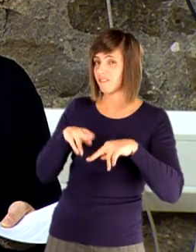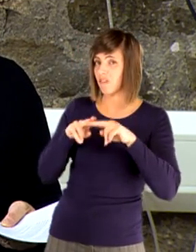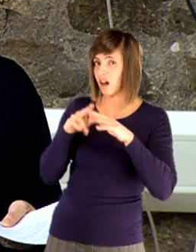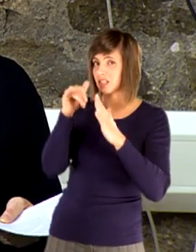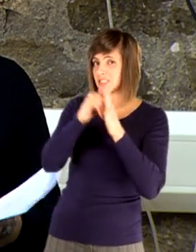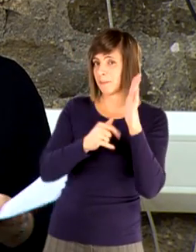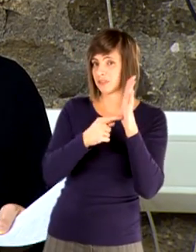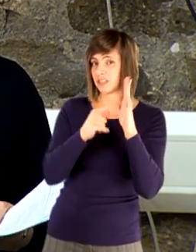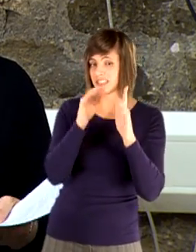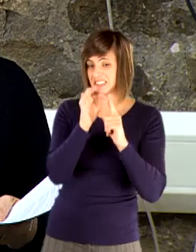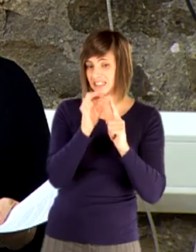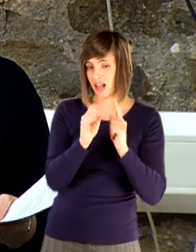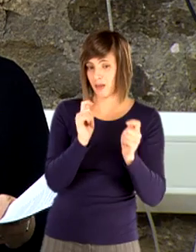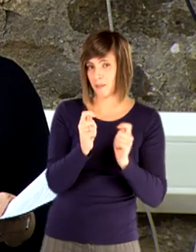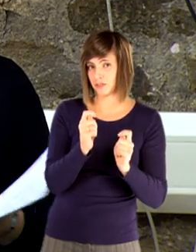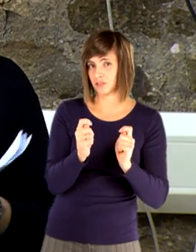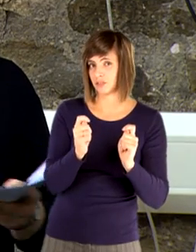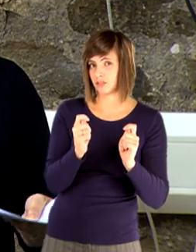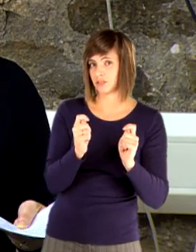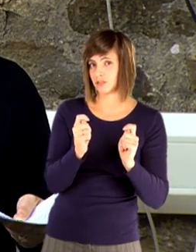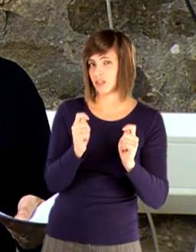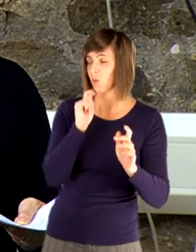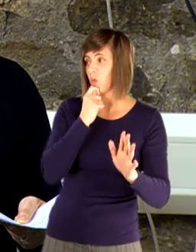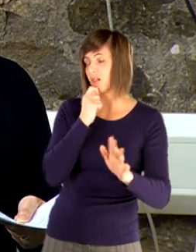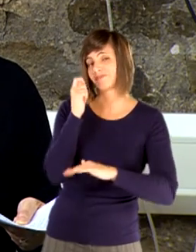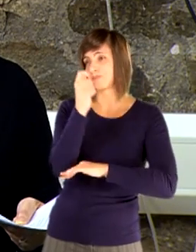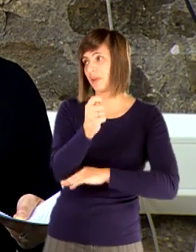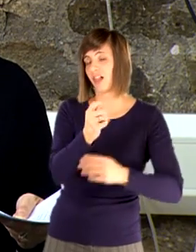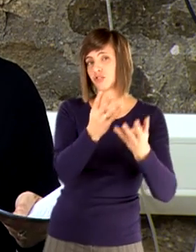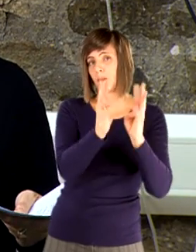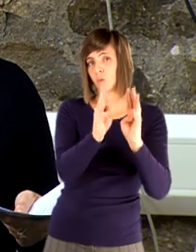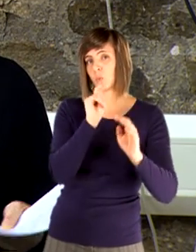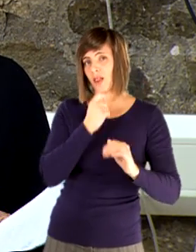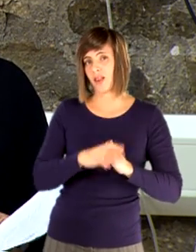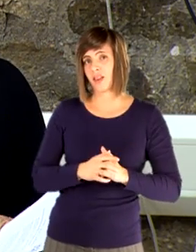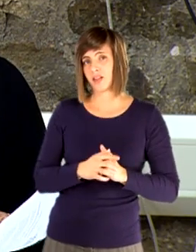finalise the statement with those details in there, and we'll